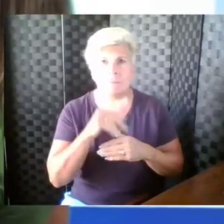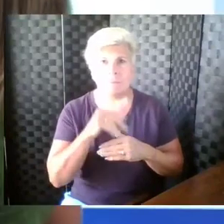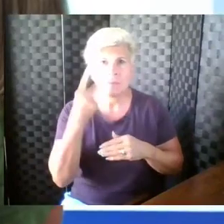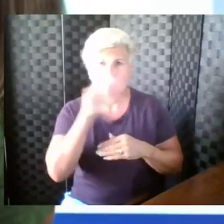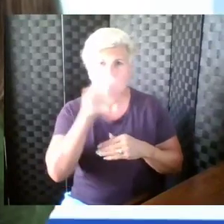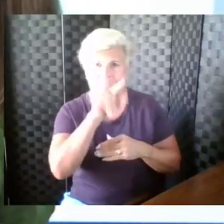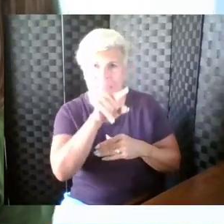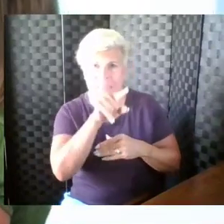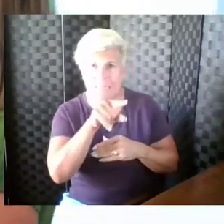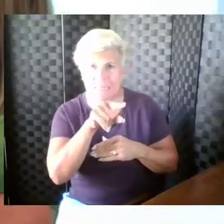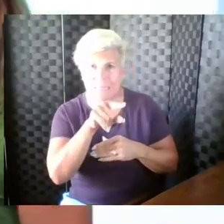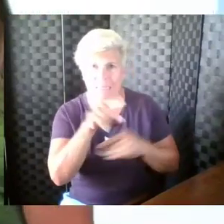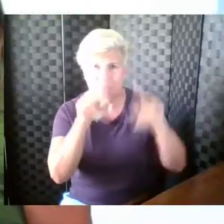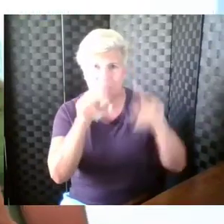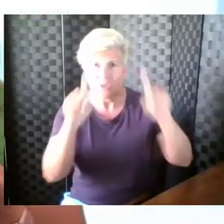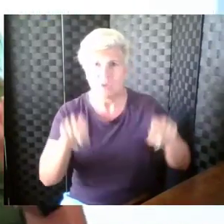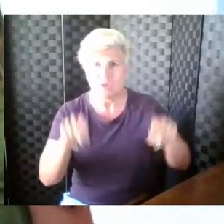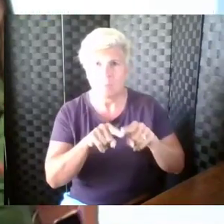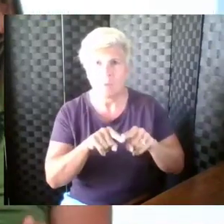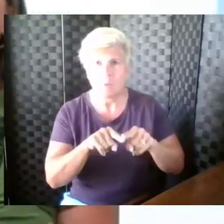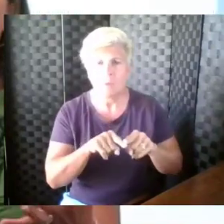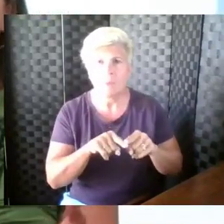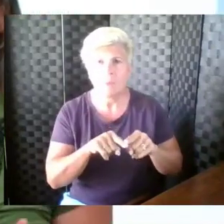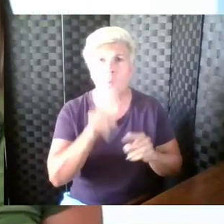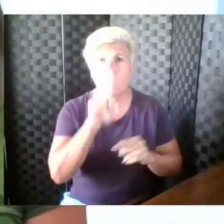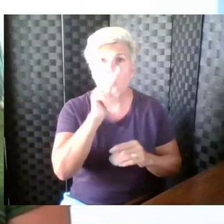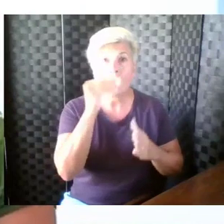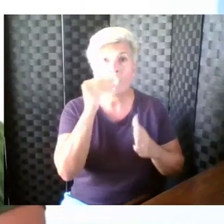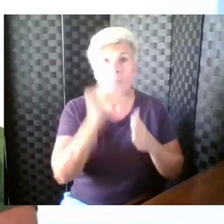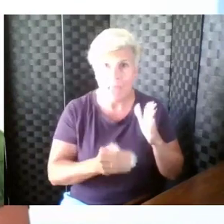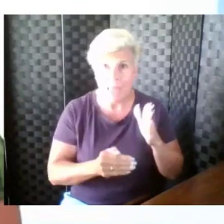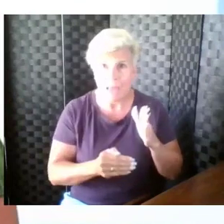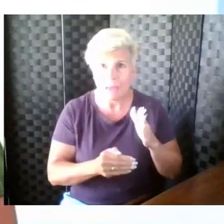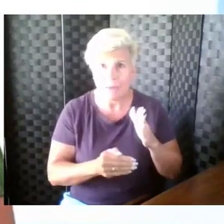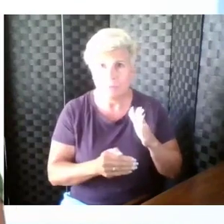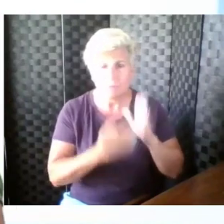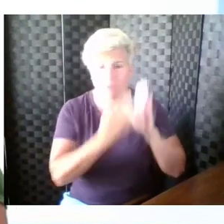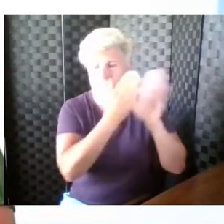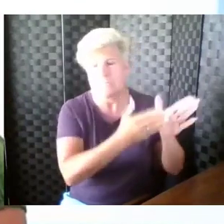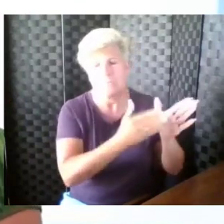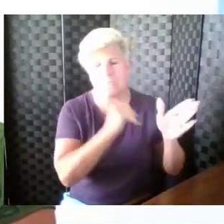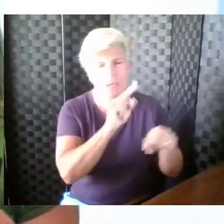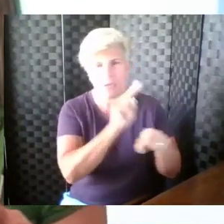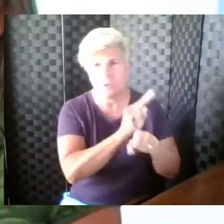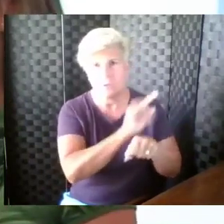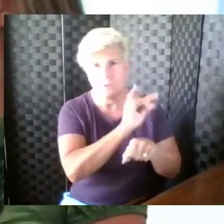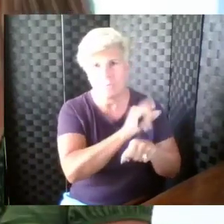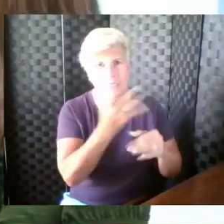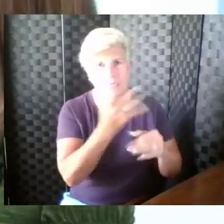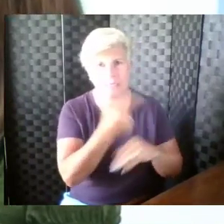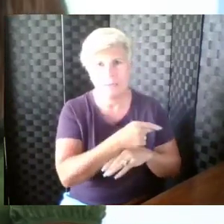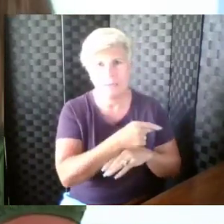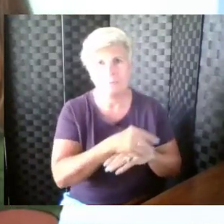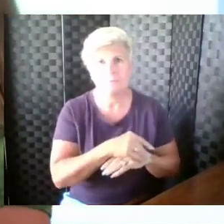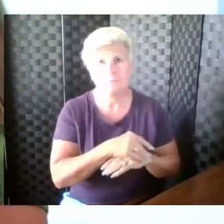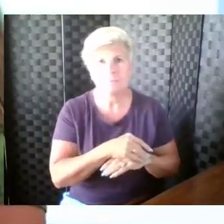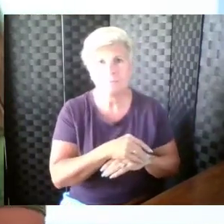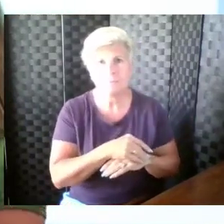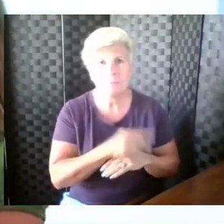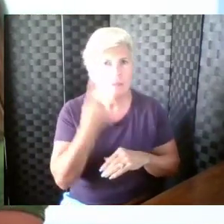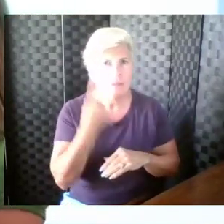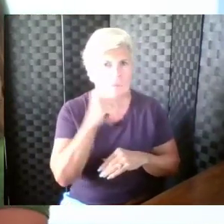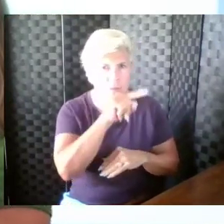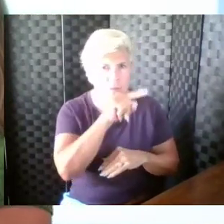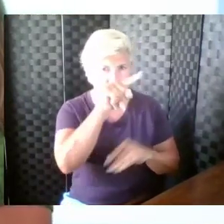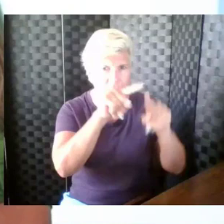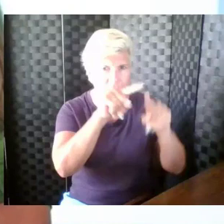looks like this big cube here. That is worth 1,000. So we're going to leave that out today. We don't need that big of a number. But take a look at